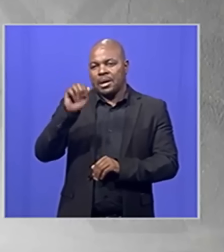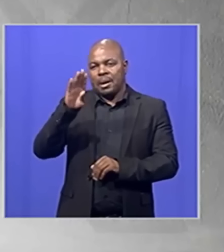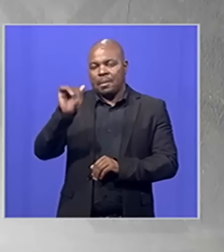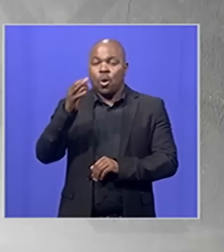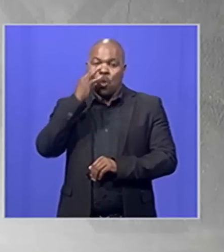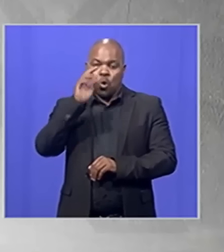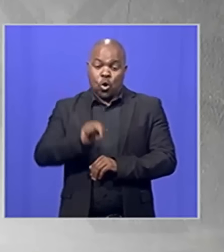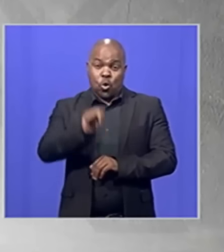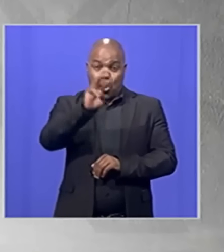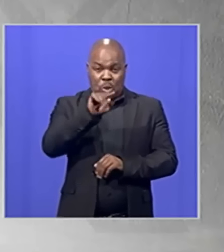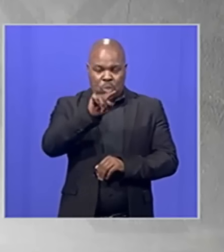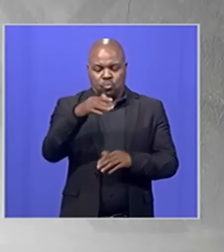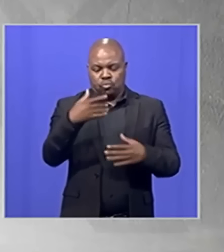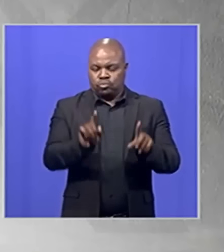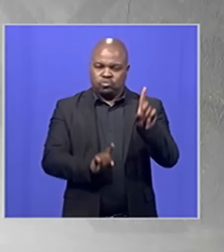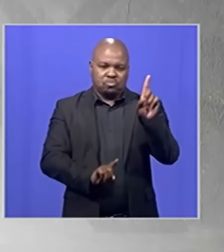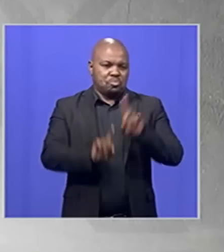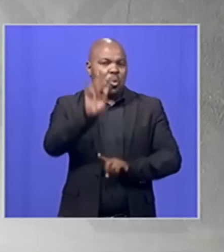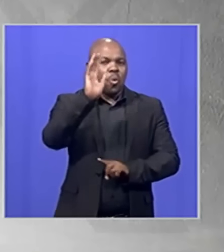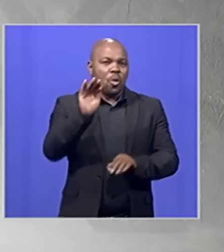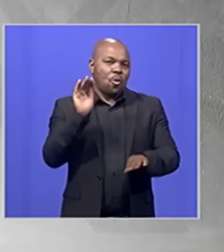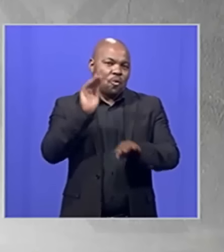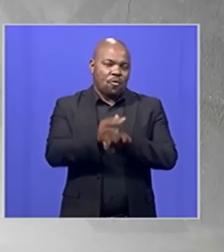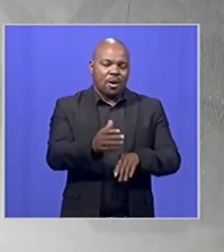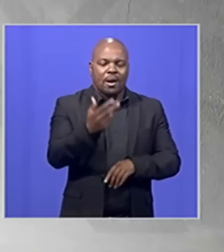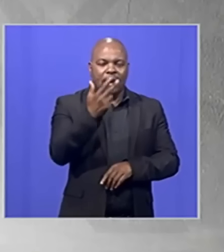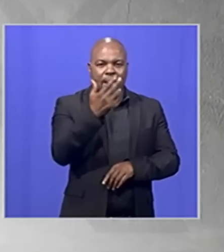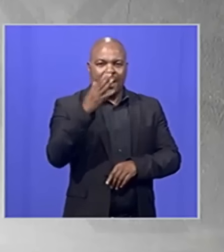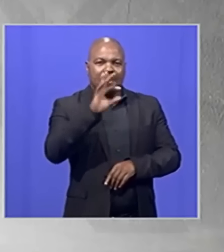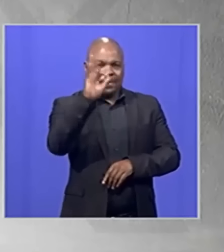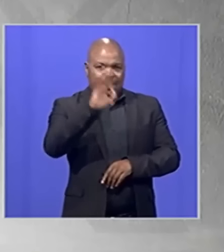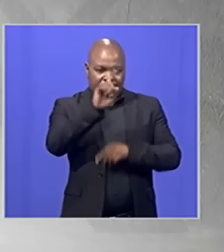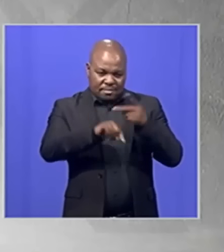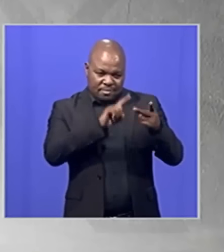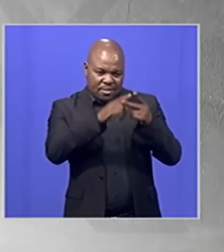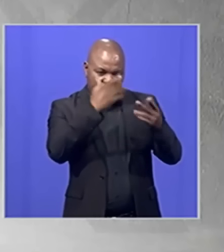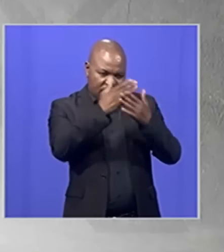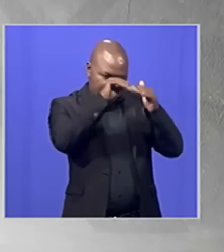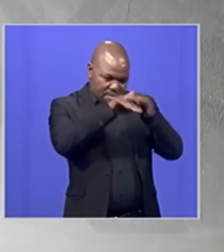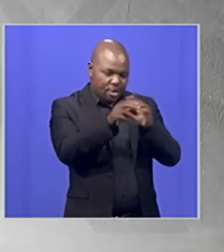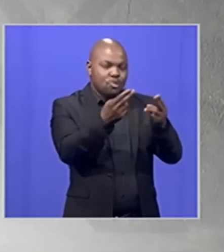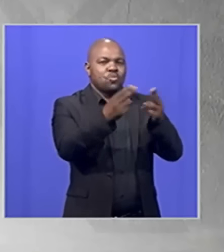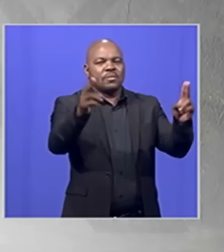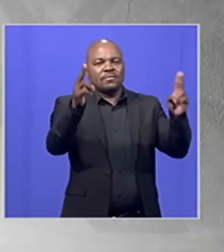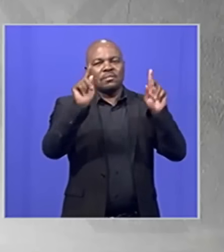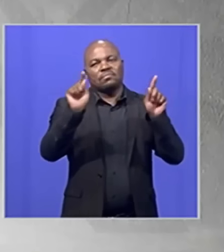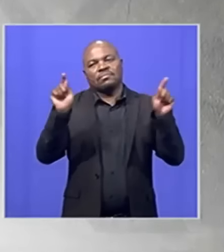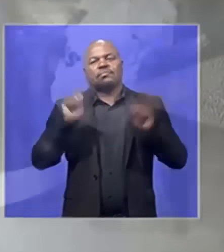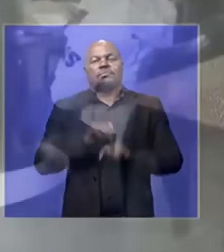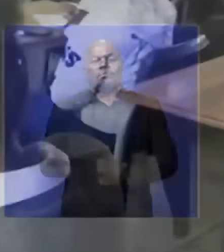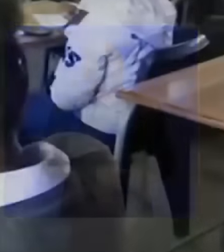tla go beša wa tuka ka tša go feta 19 o kgona go ya diyunibesithi